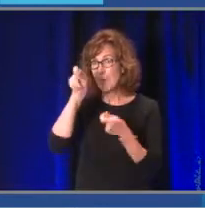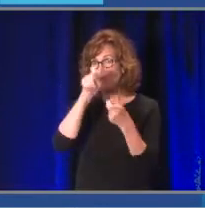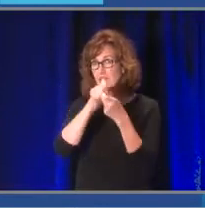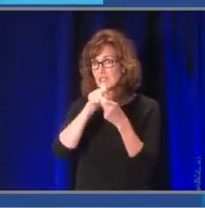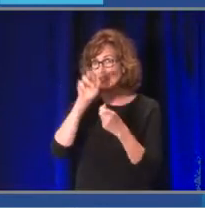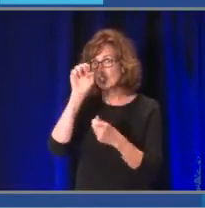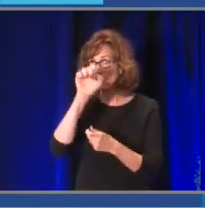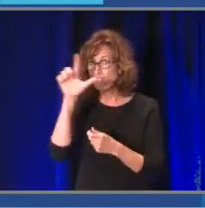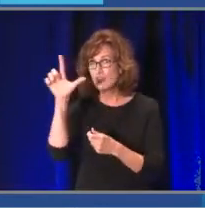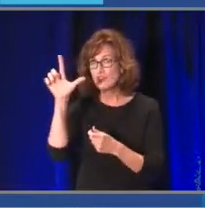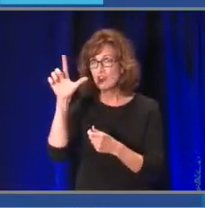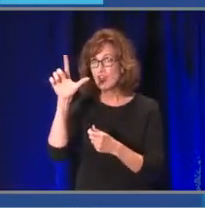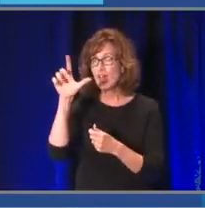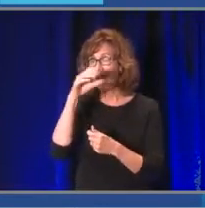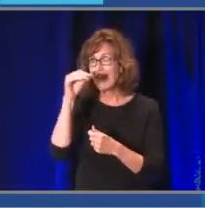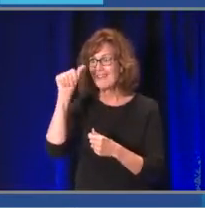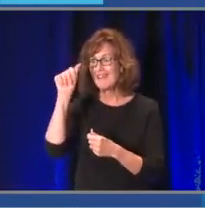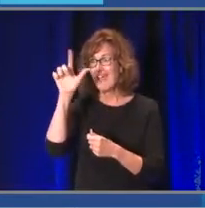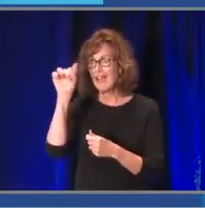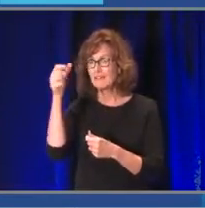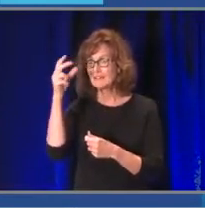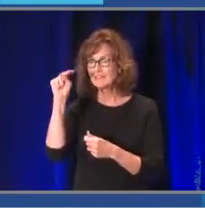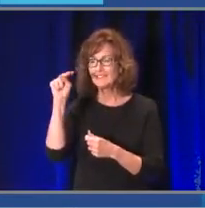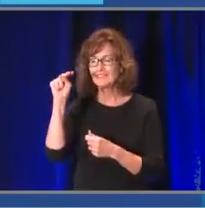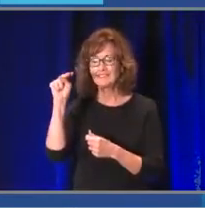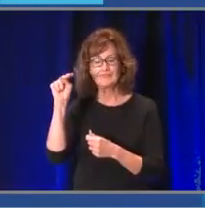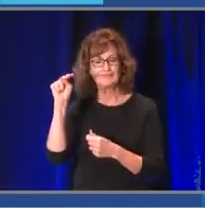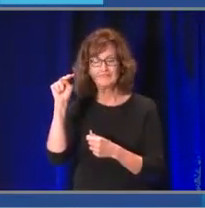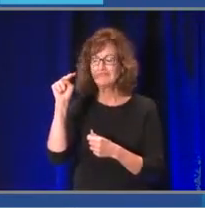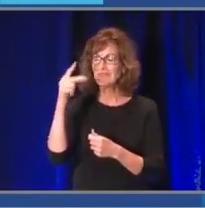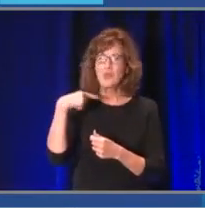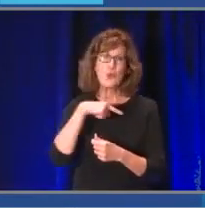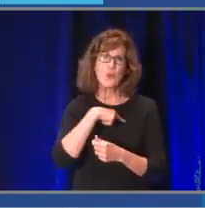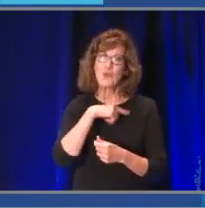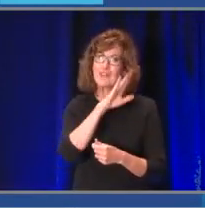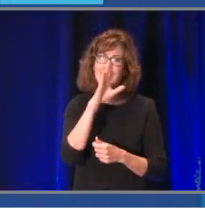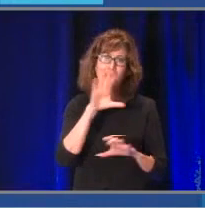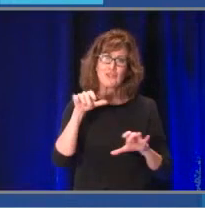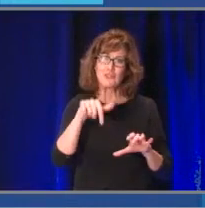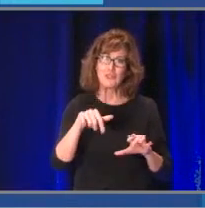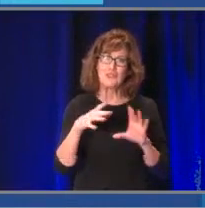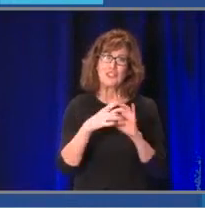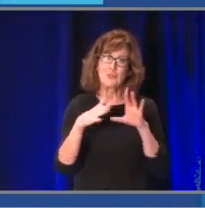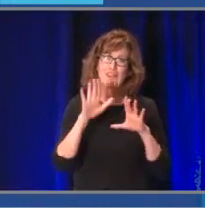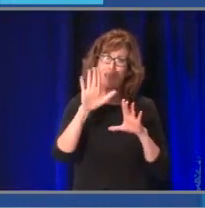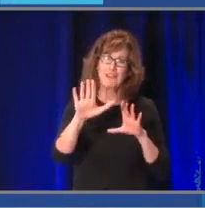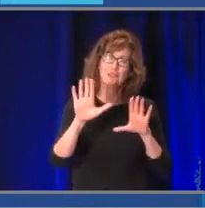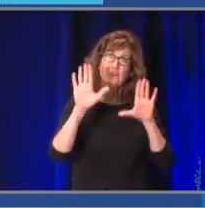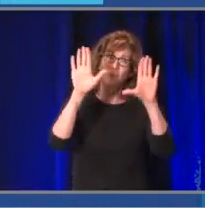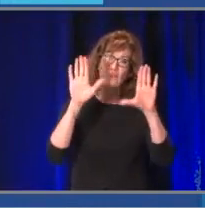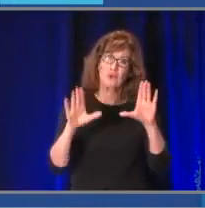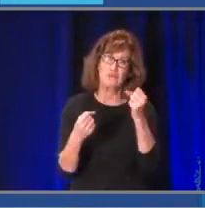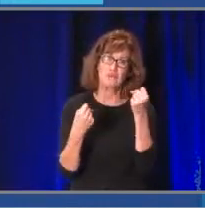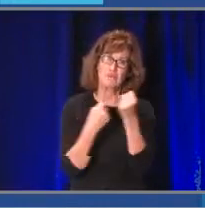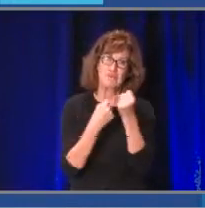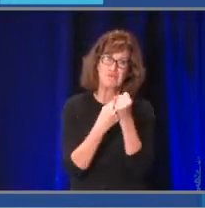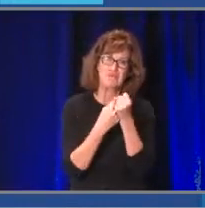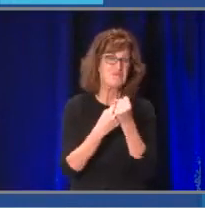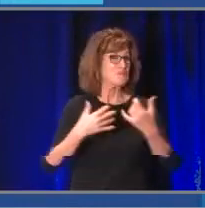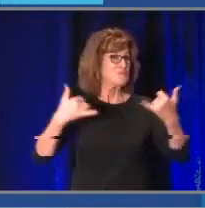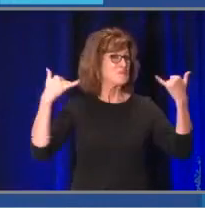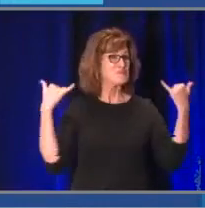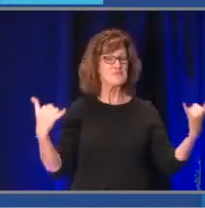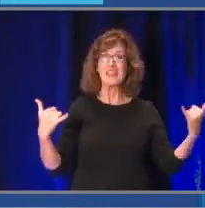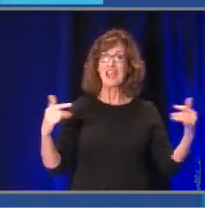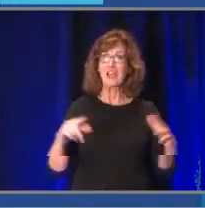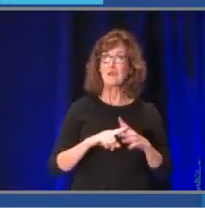Allergan. Again, we cannot do what we do without your generous support. So with that, I'm going to get started, and we're